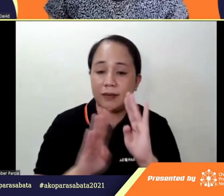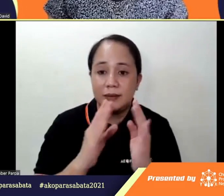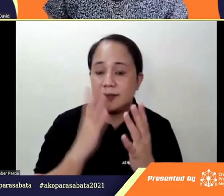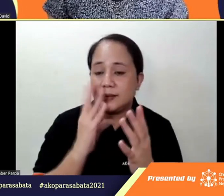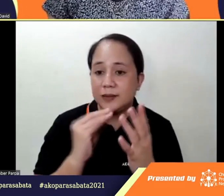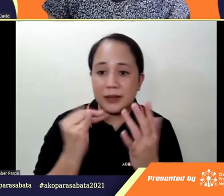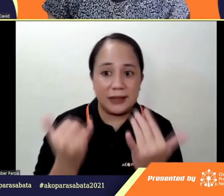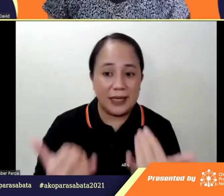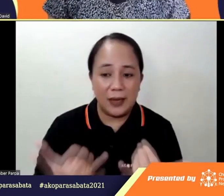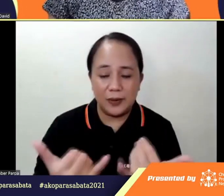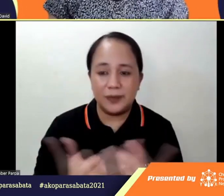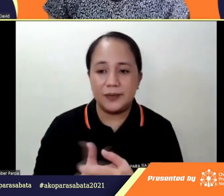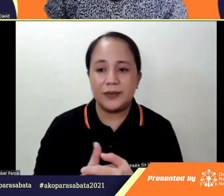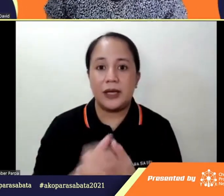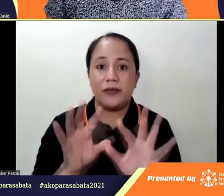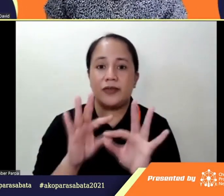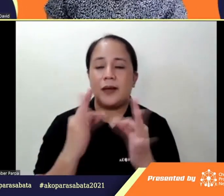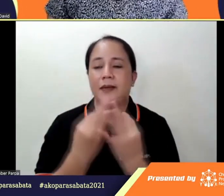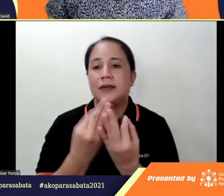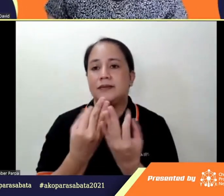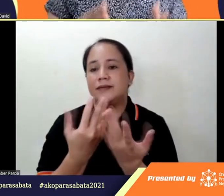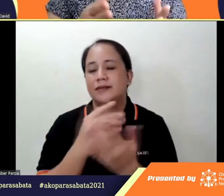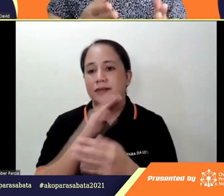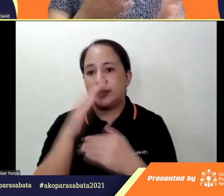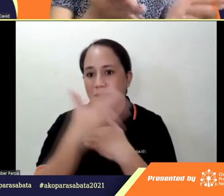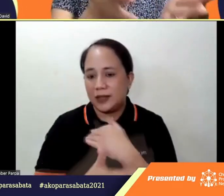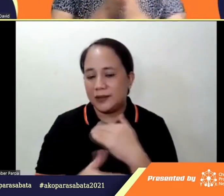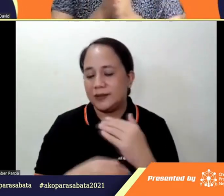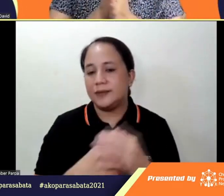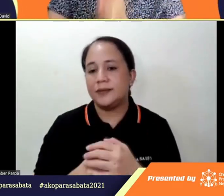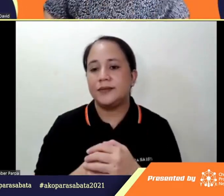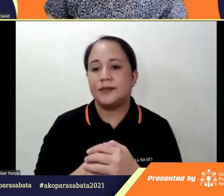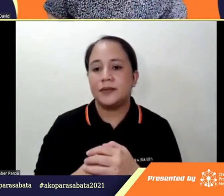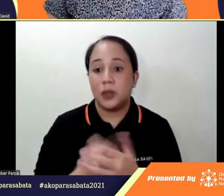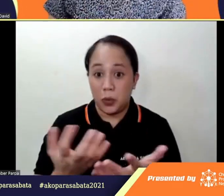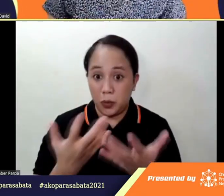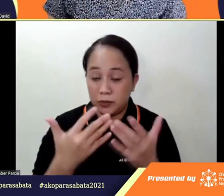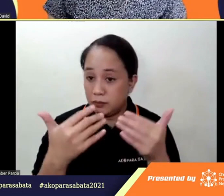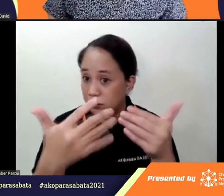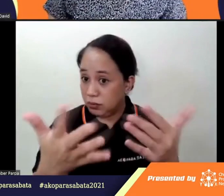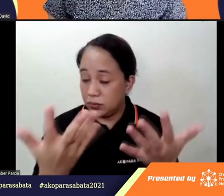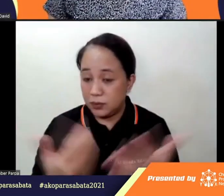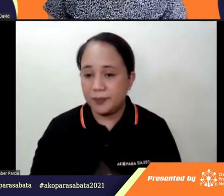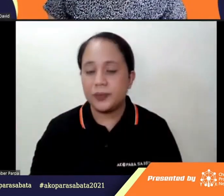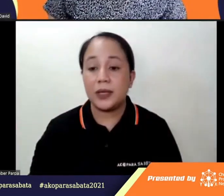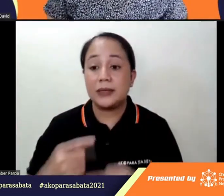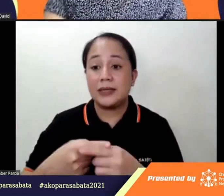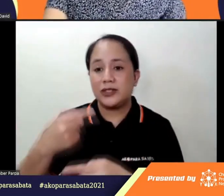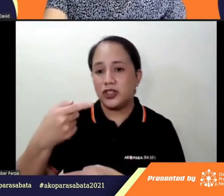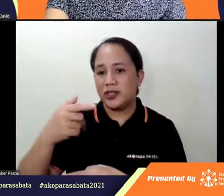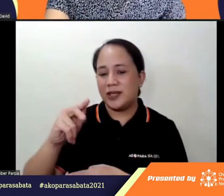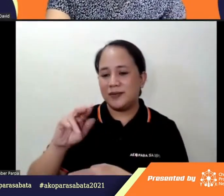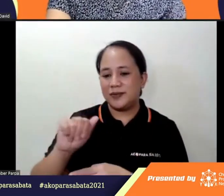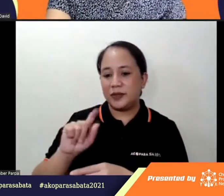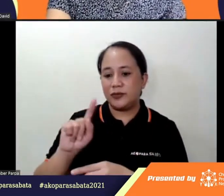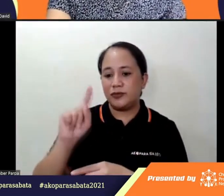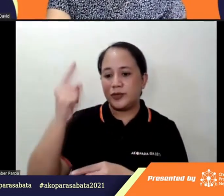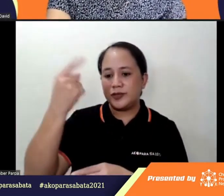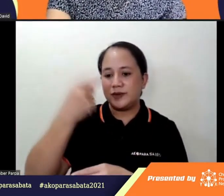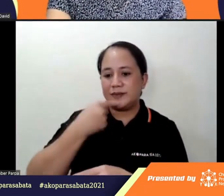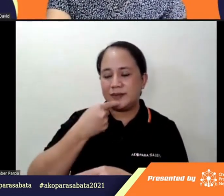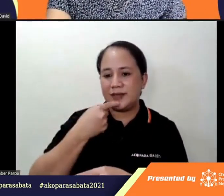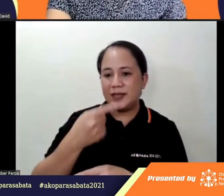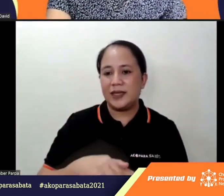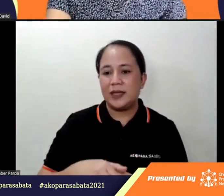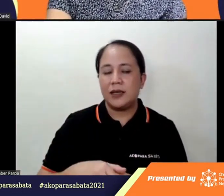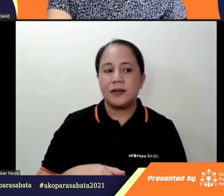ating pamilya, ng ating bansa. Doc Gina, you wanna go ahead? Sige. So, una mag-umpisa ako dun sa it's